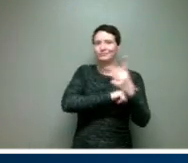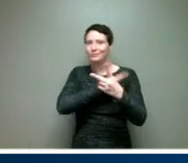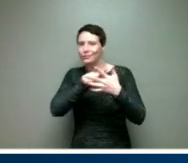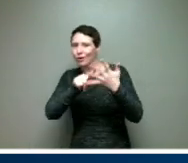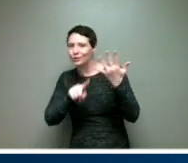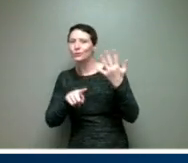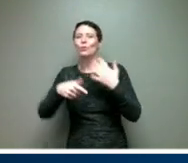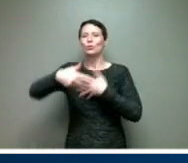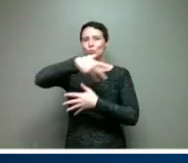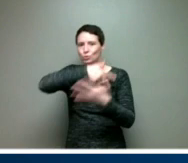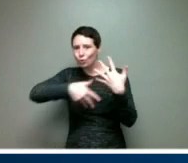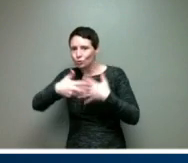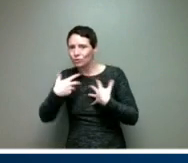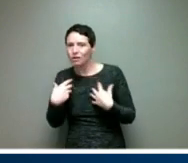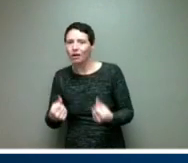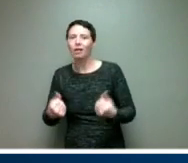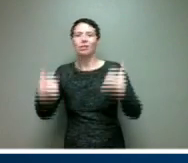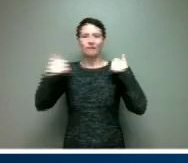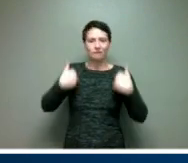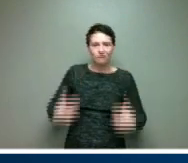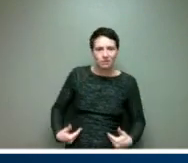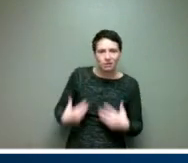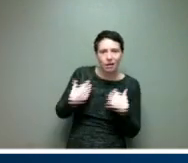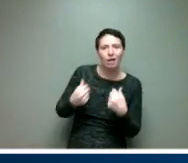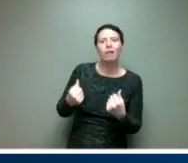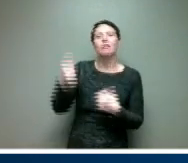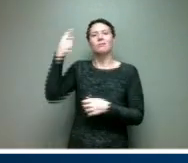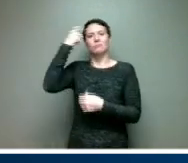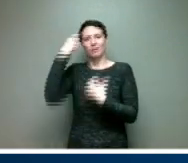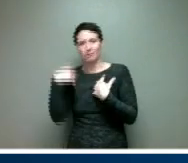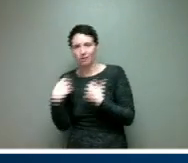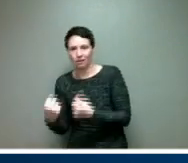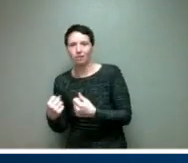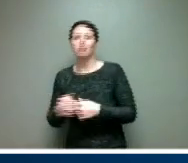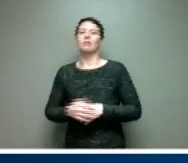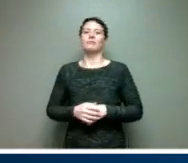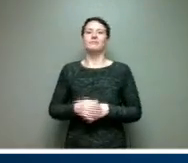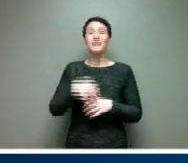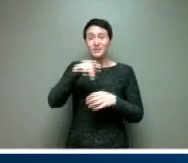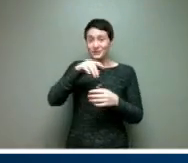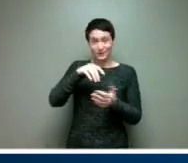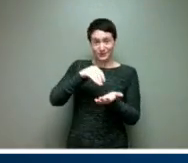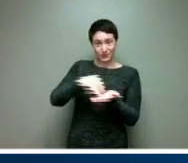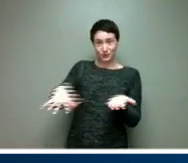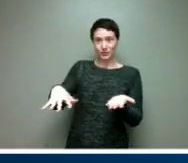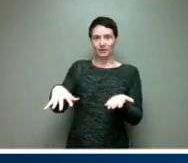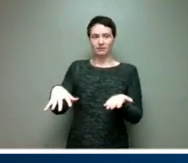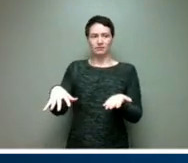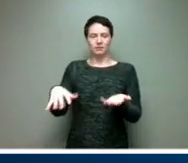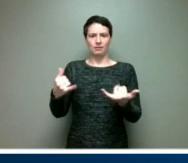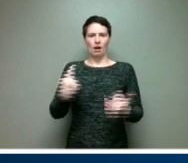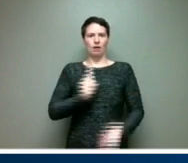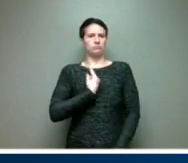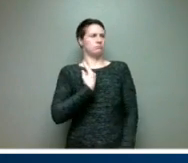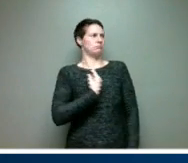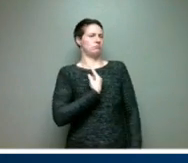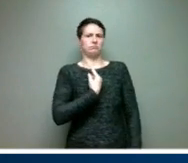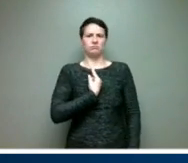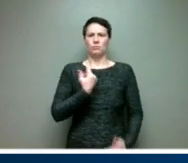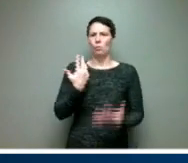our families. You know, they want to be with their friends. This is new to them, not being able to see and